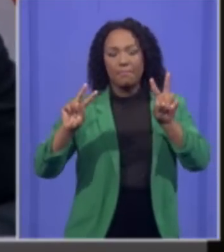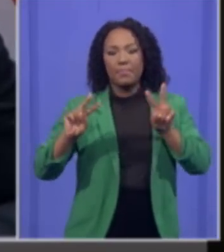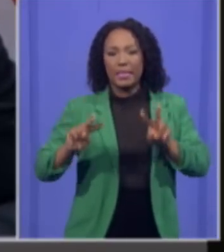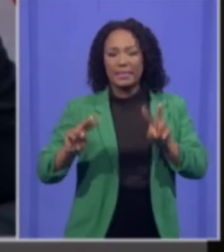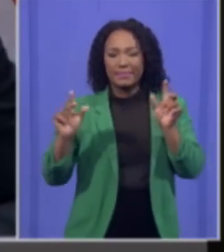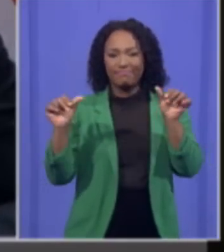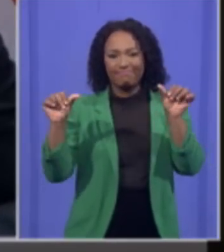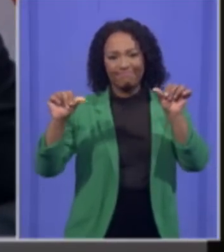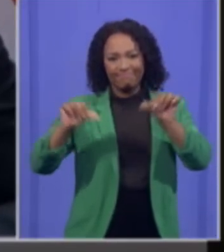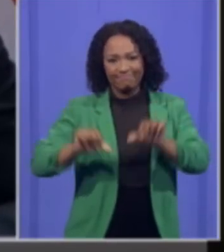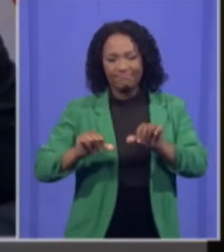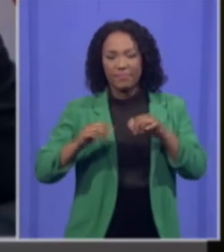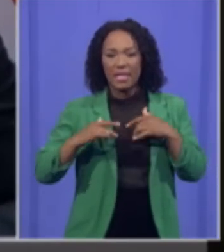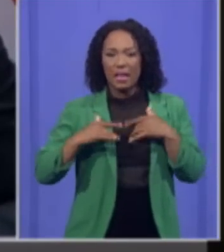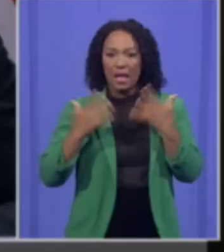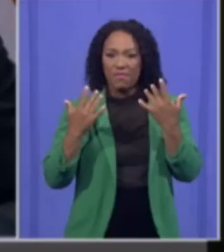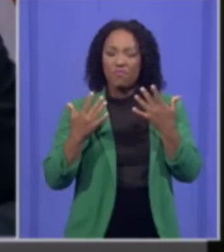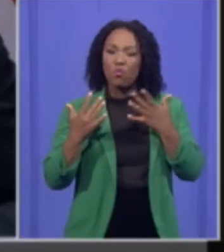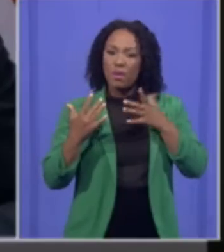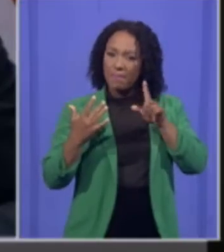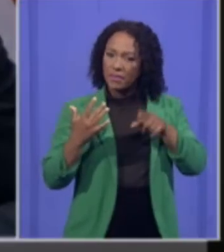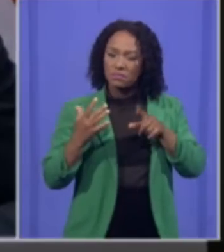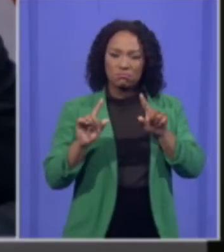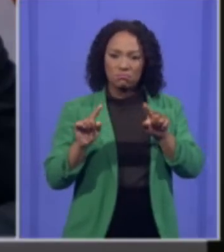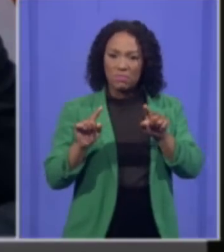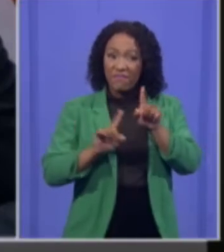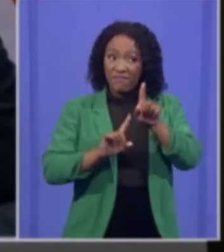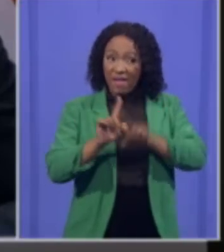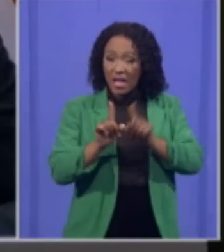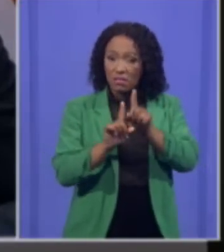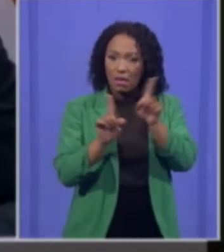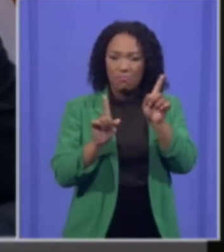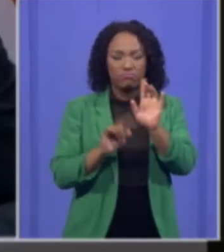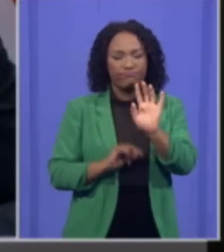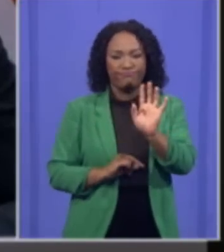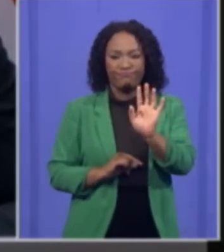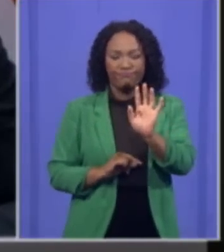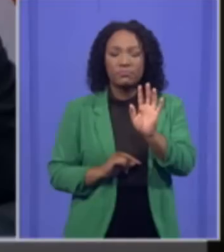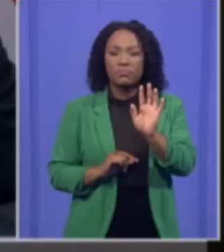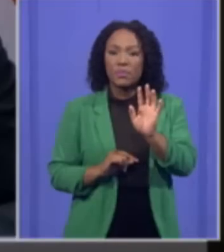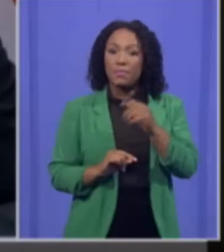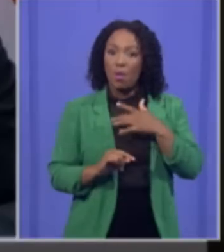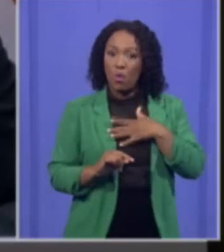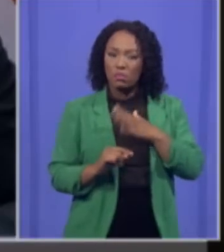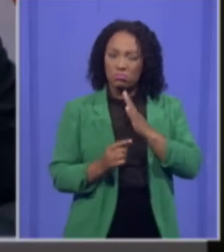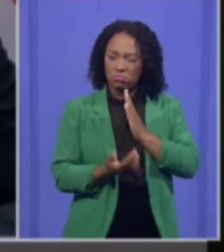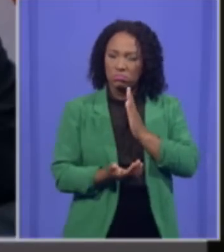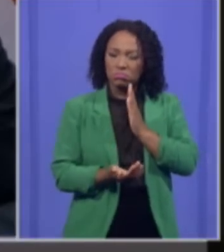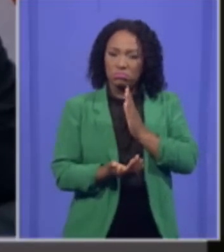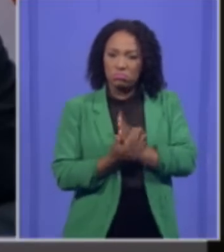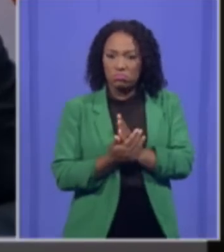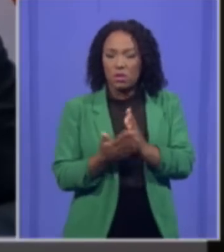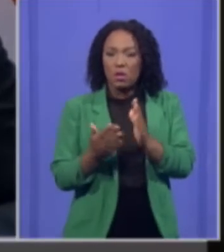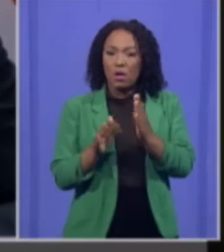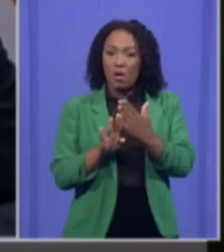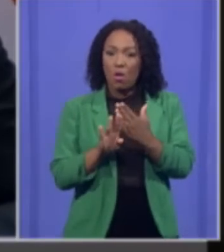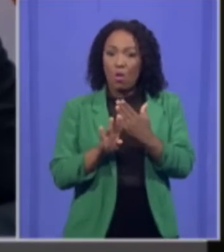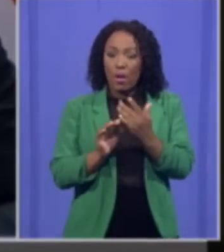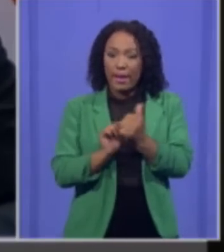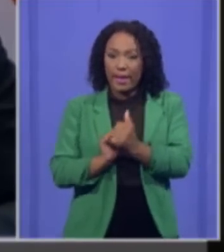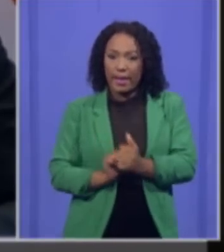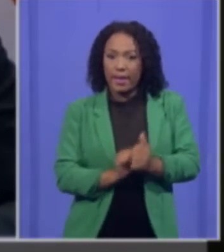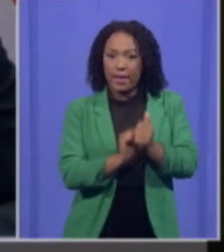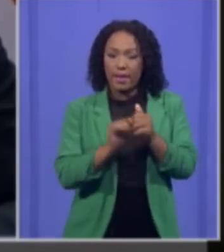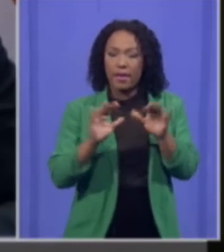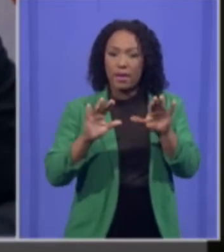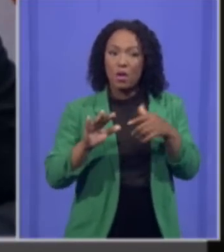in unison to find long-lasting peace. I wish to assure you, dear colleagues, that South Africa will continue to support